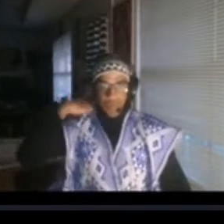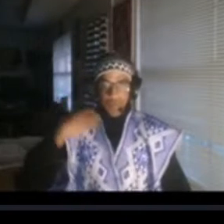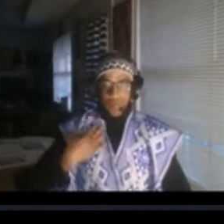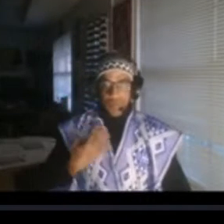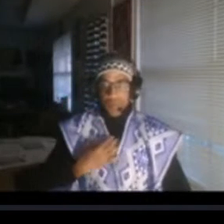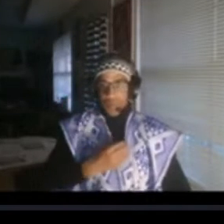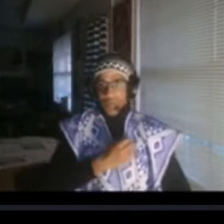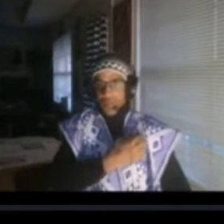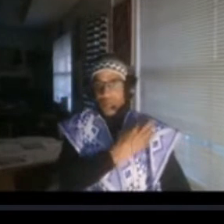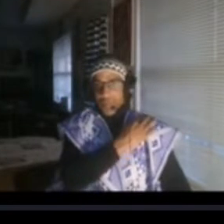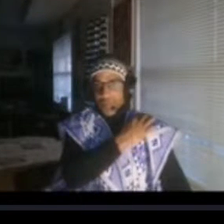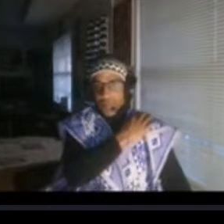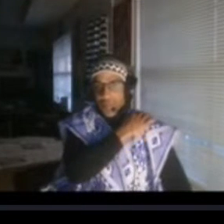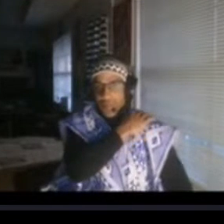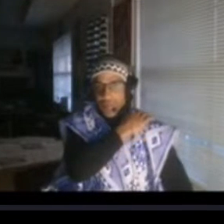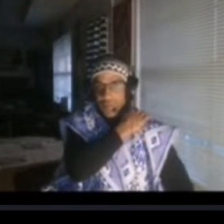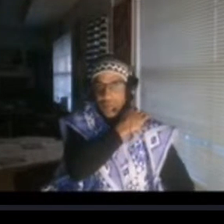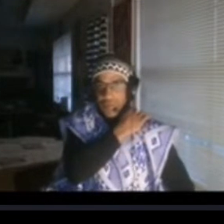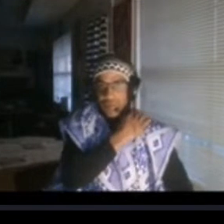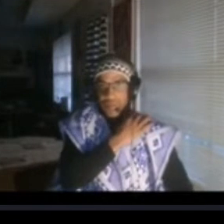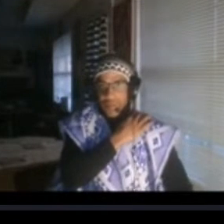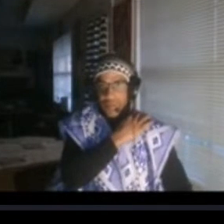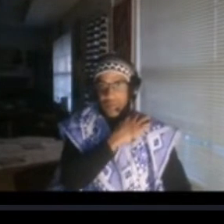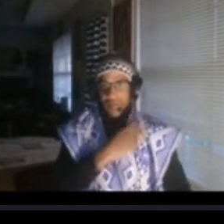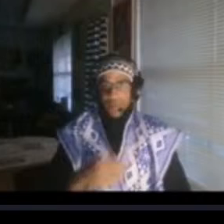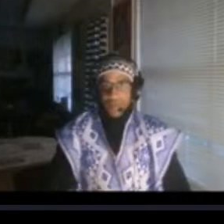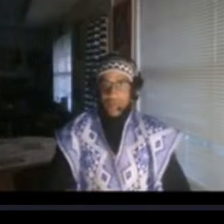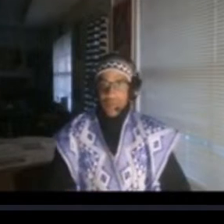session. And how many are you? How many are you?